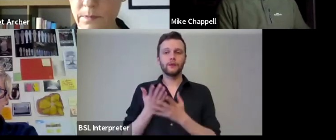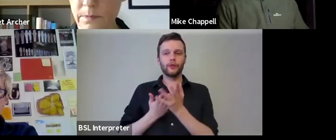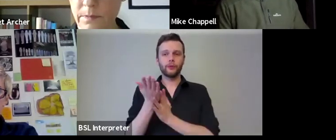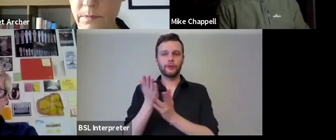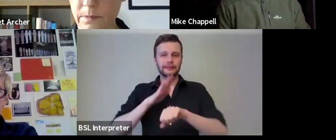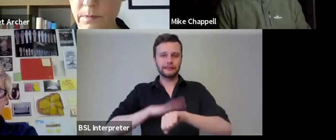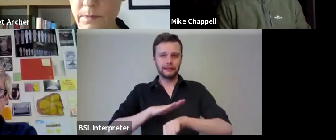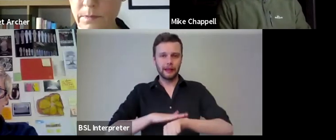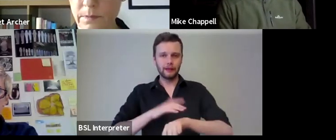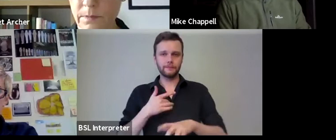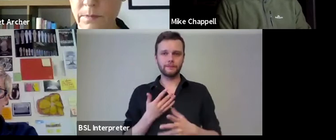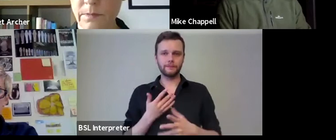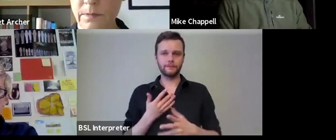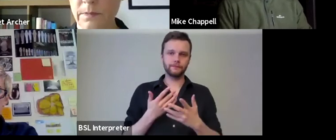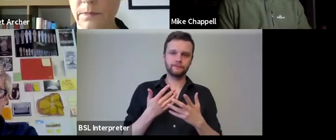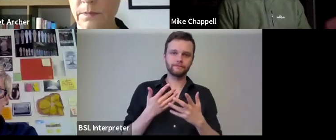of